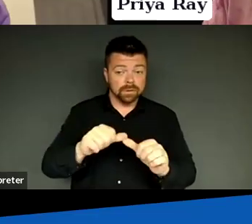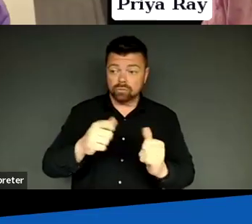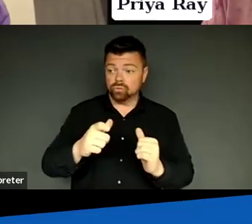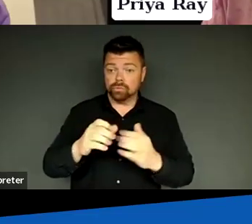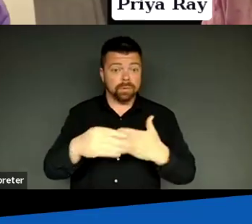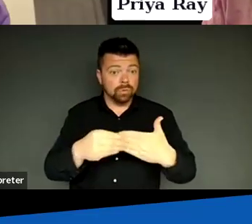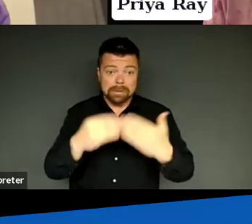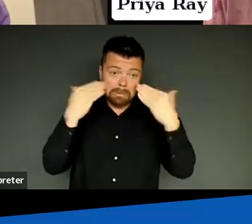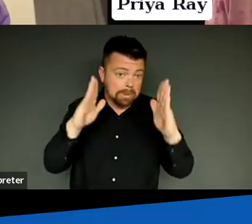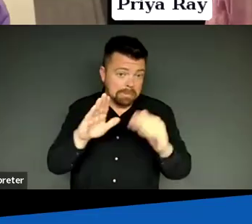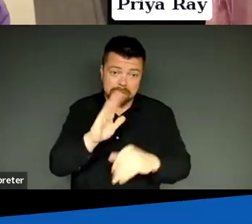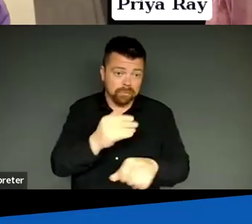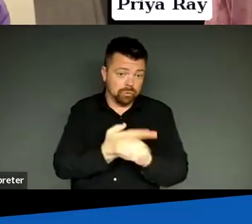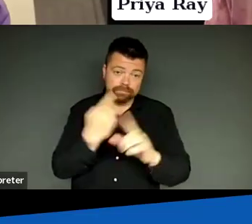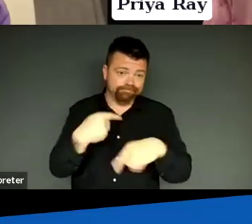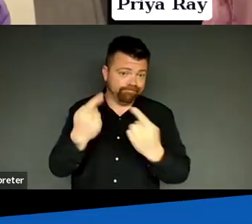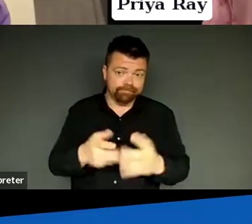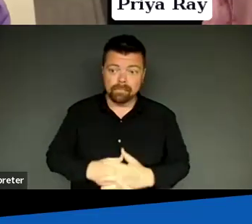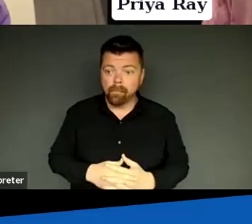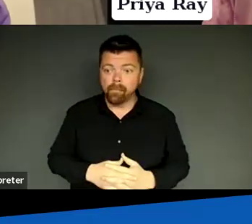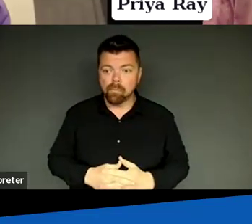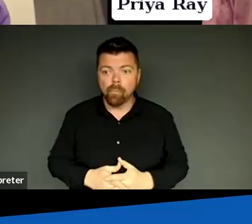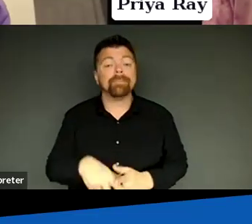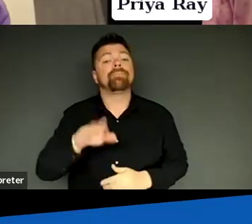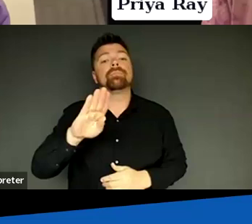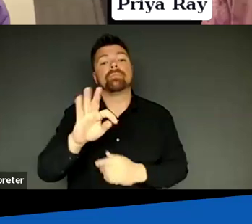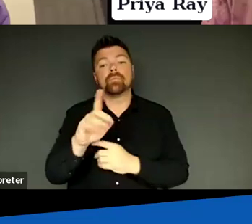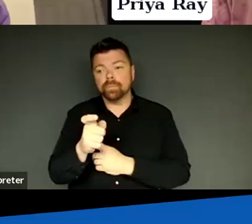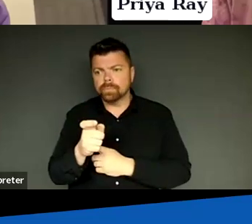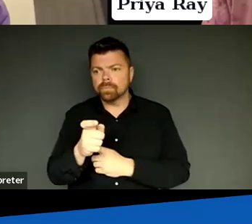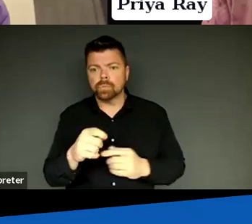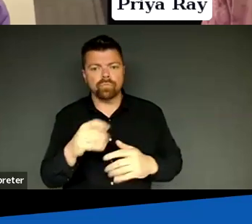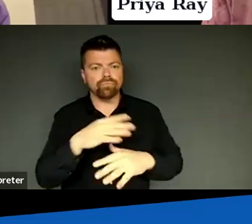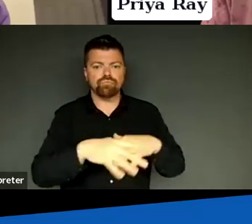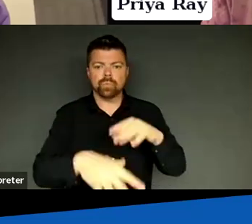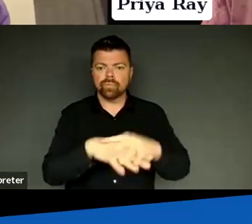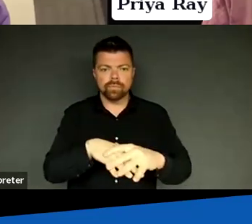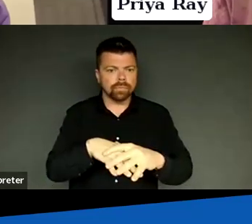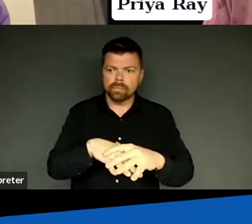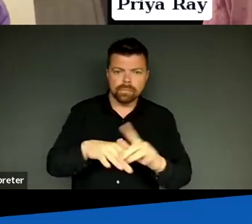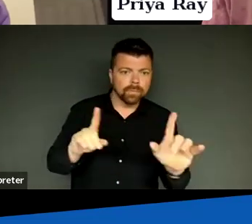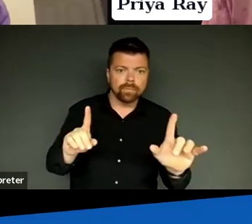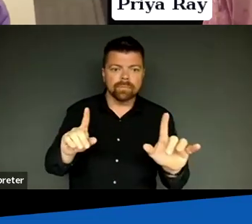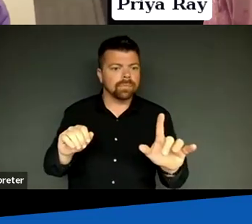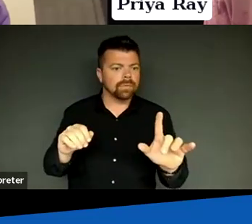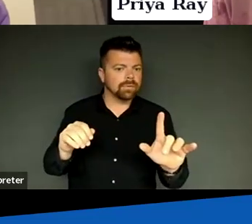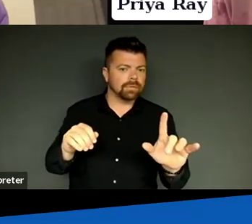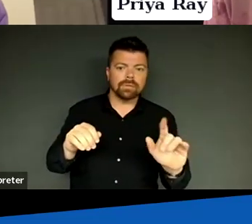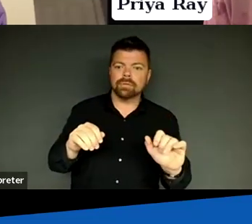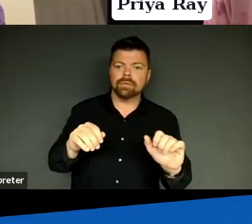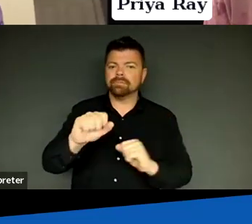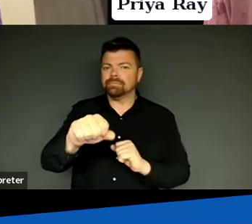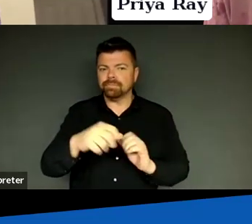never used that before. So Yeah, Botox so will those are the affect the few things. muscle.